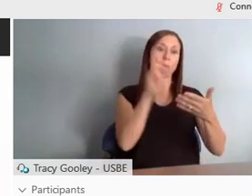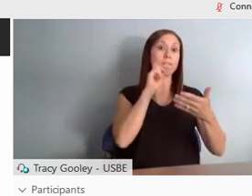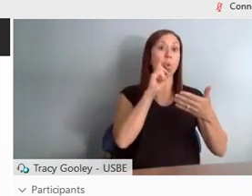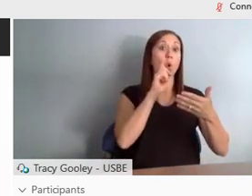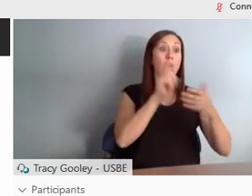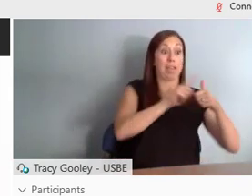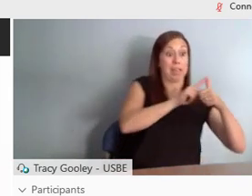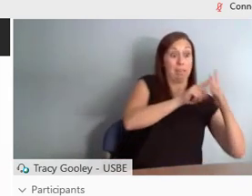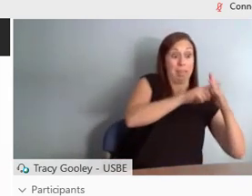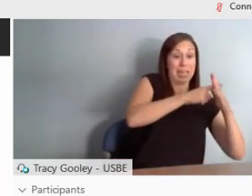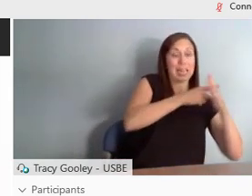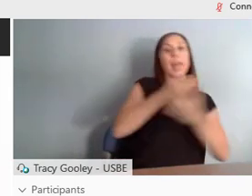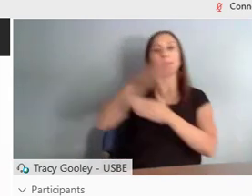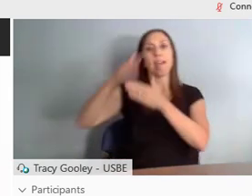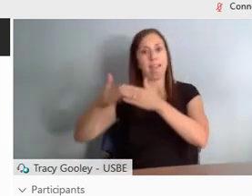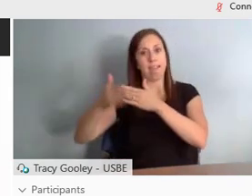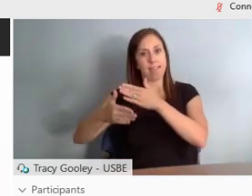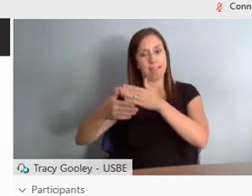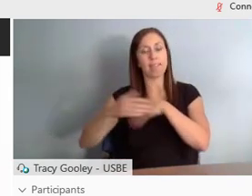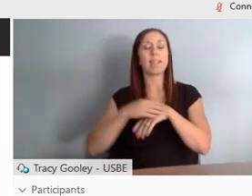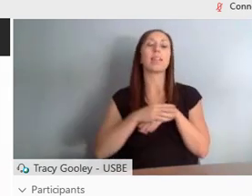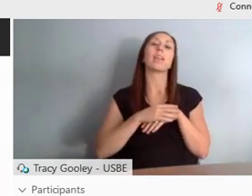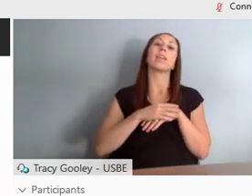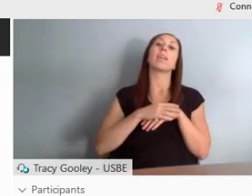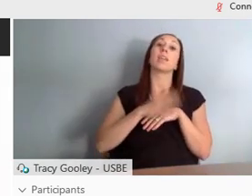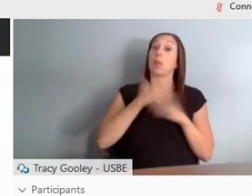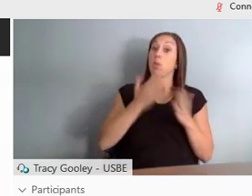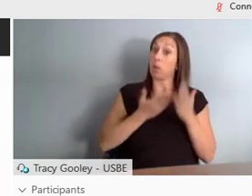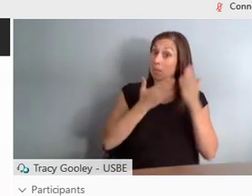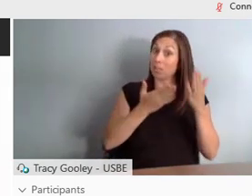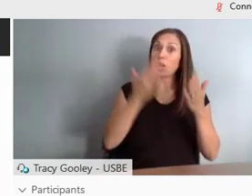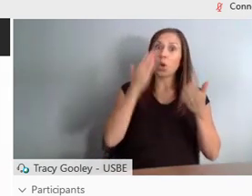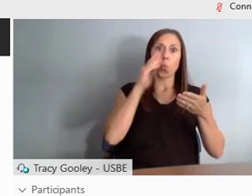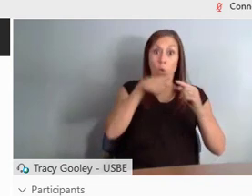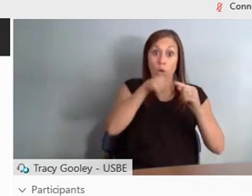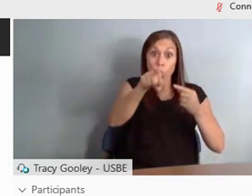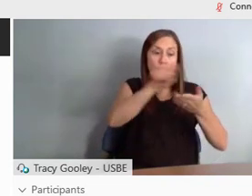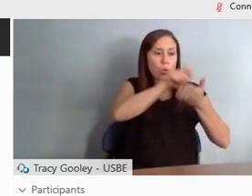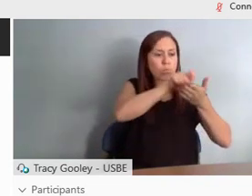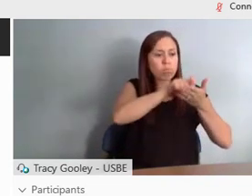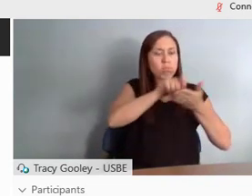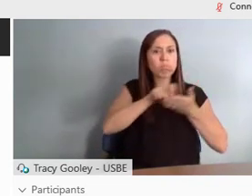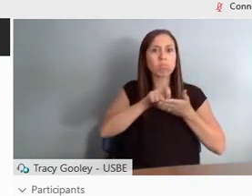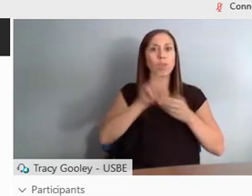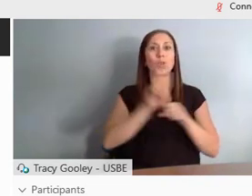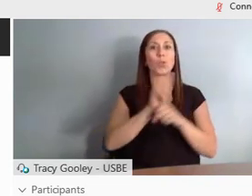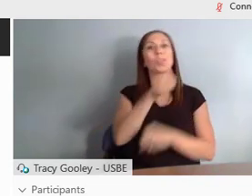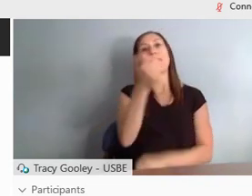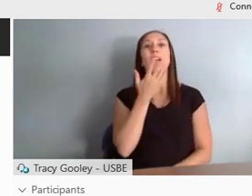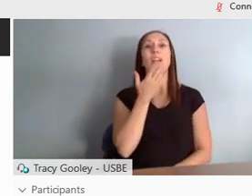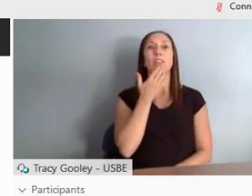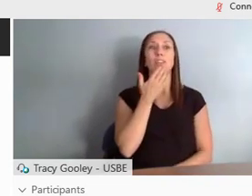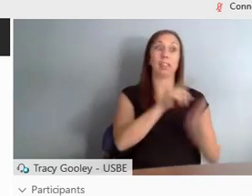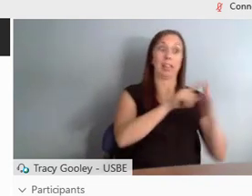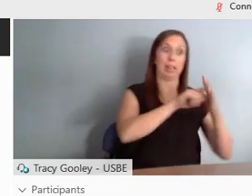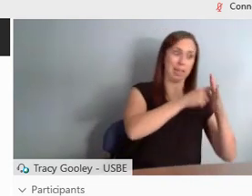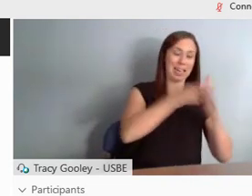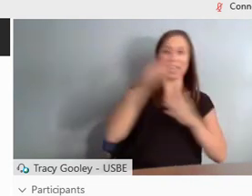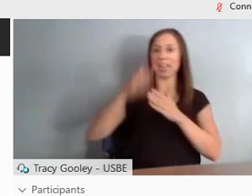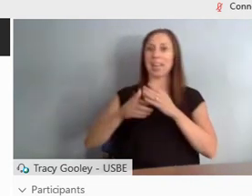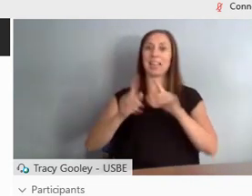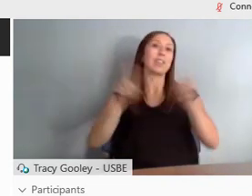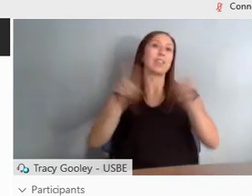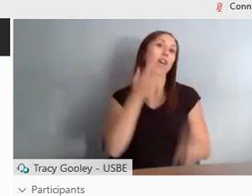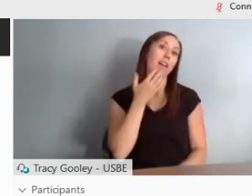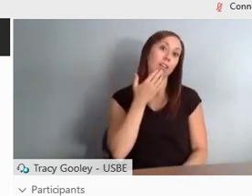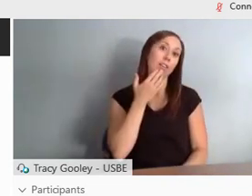My recommendation is when you are marking on those rubrics, use different colored pens to code your entry and exit. You can